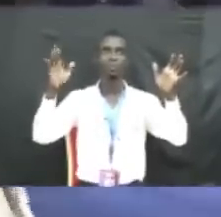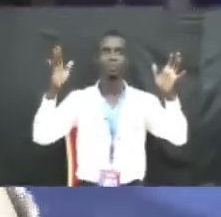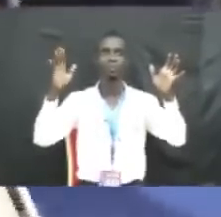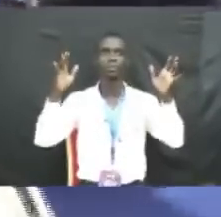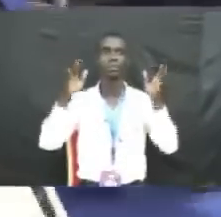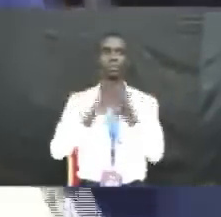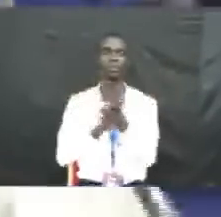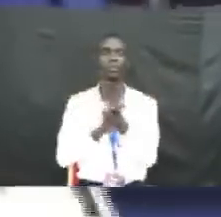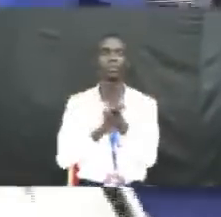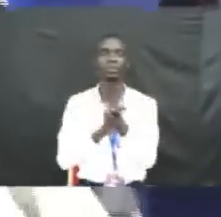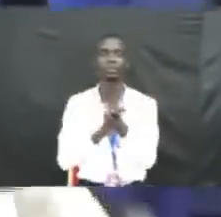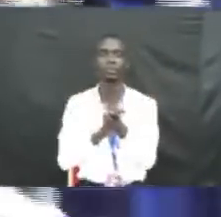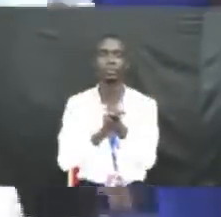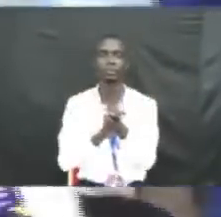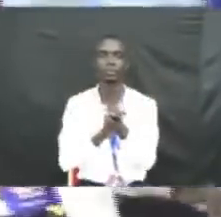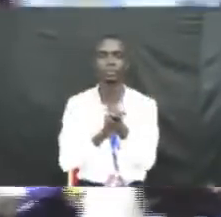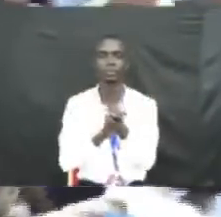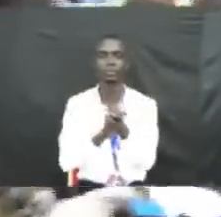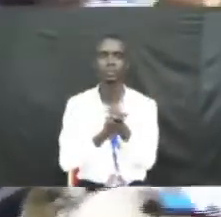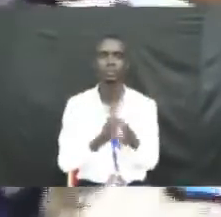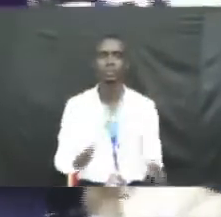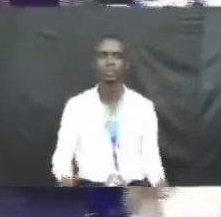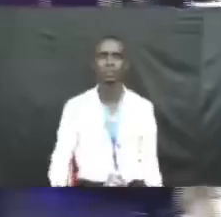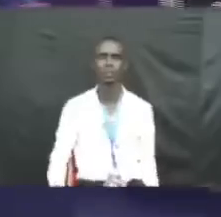I'll call the rest to join